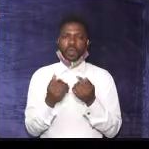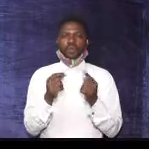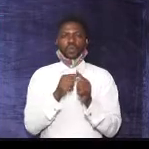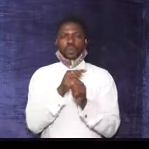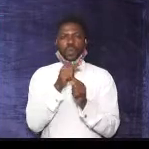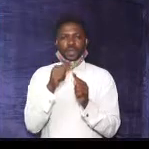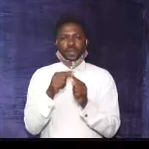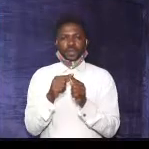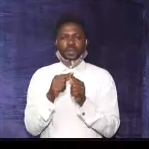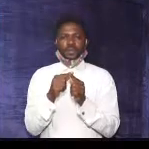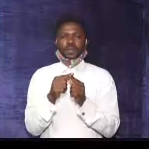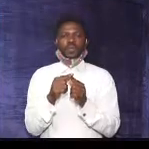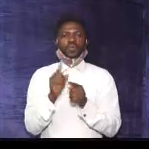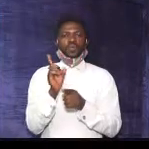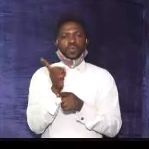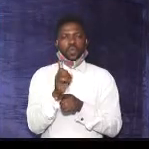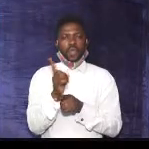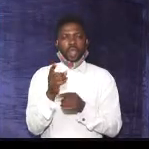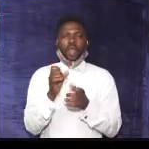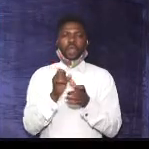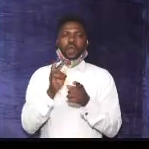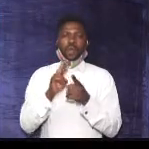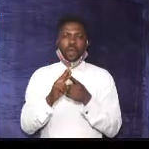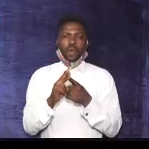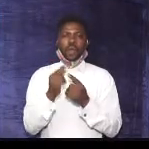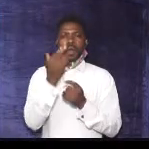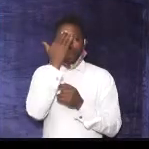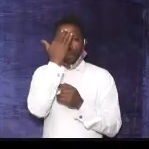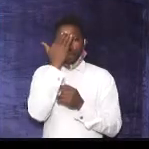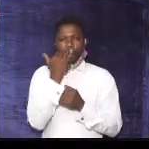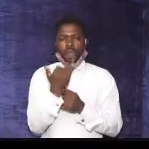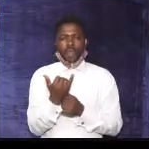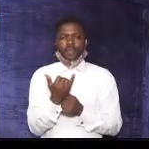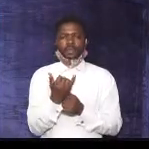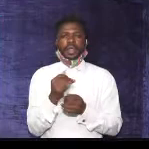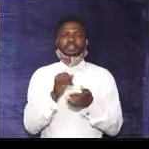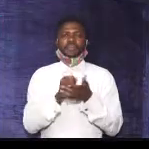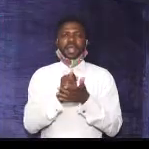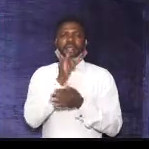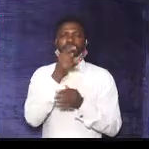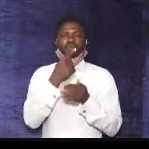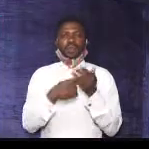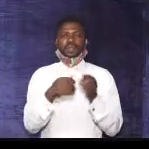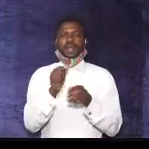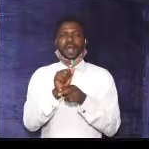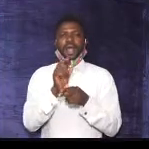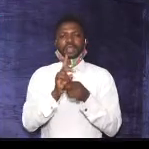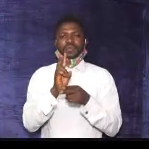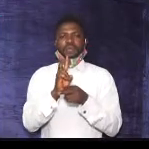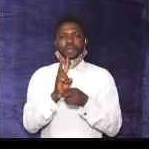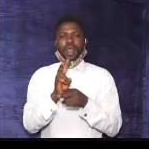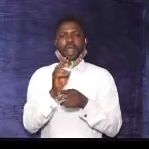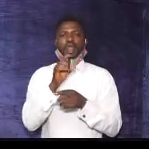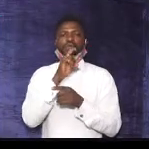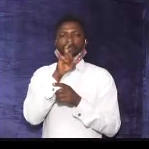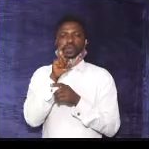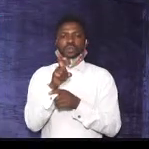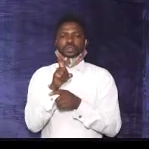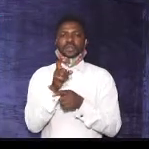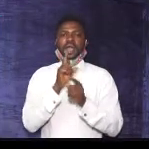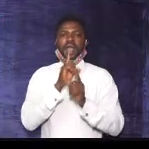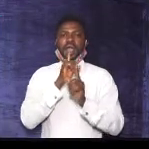How, when, where, or why. That is what adverbial